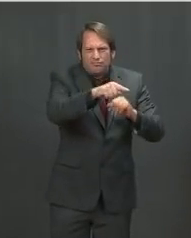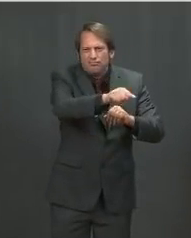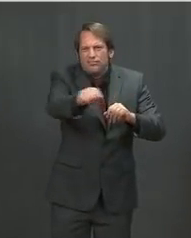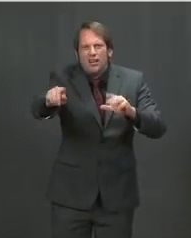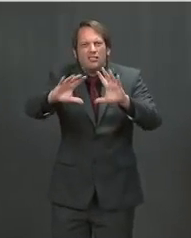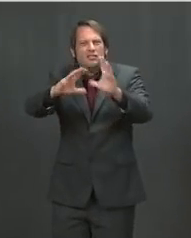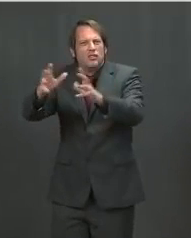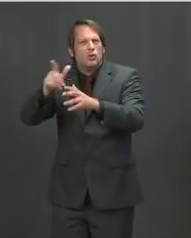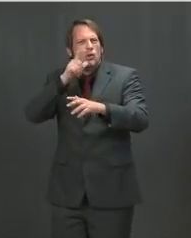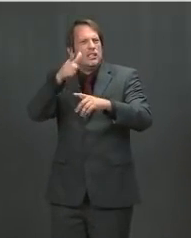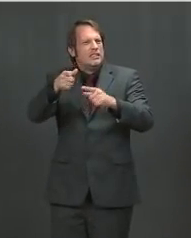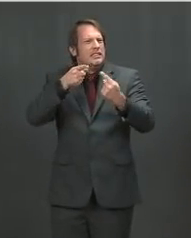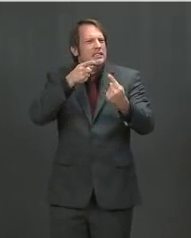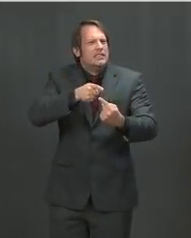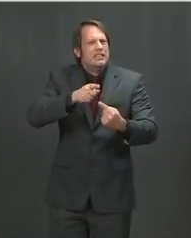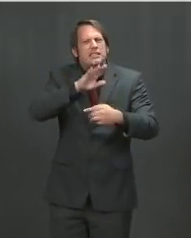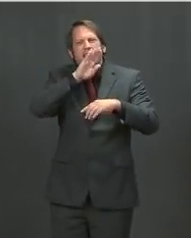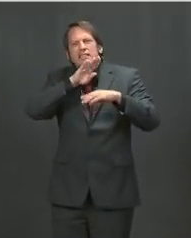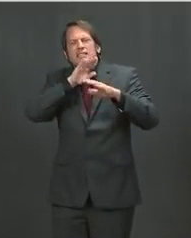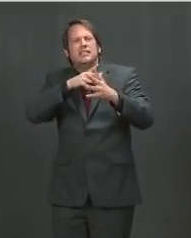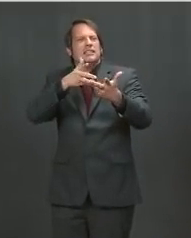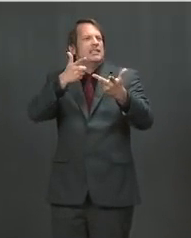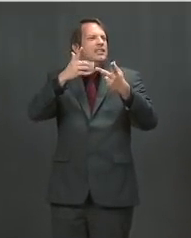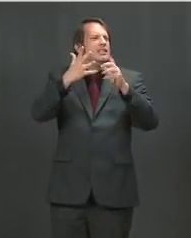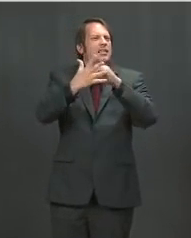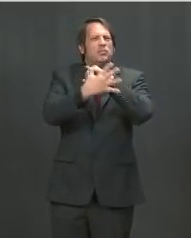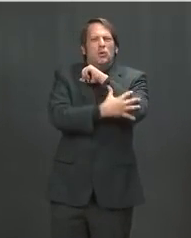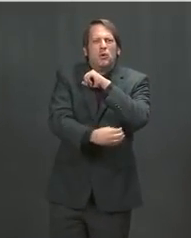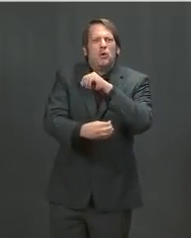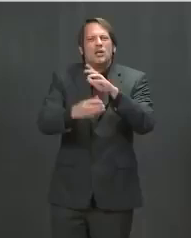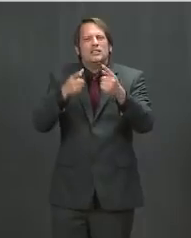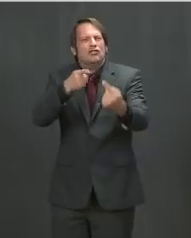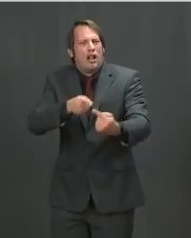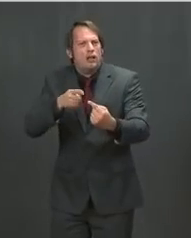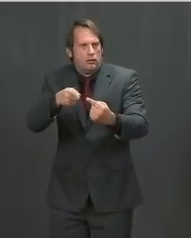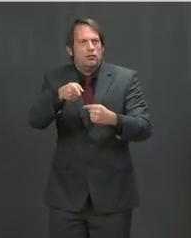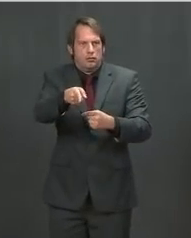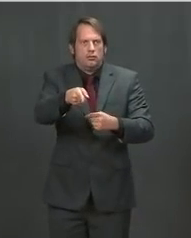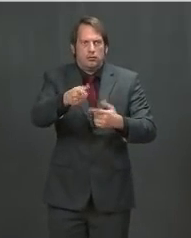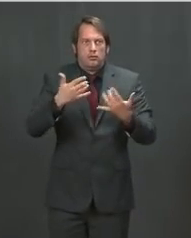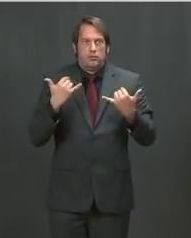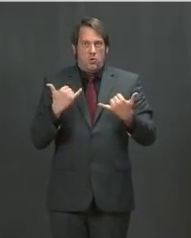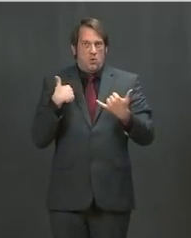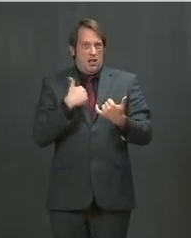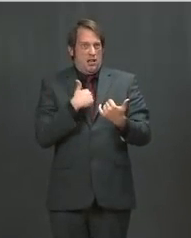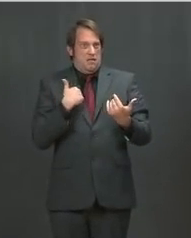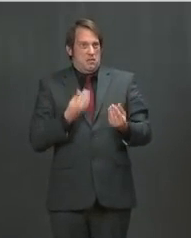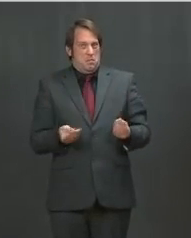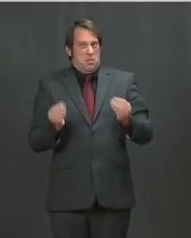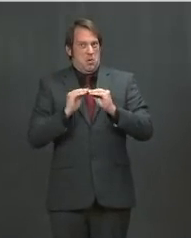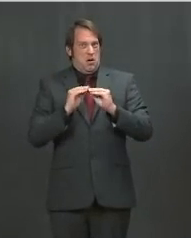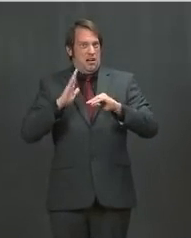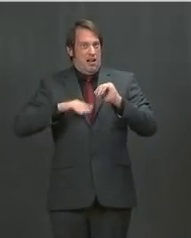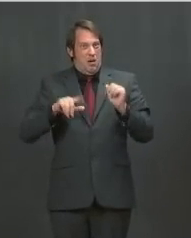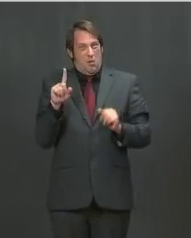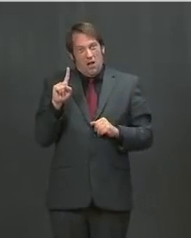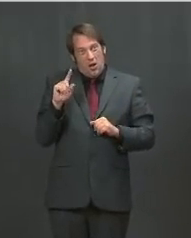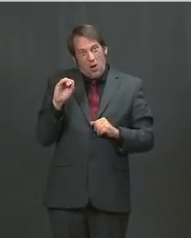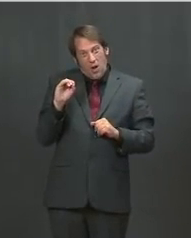underinsured. As of today, more than 108 million Americans have gotten at least their first